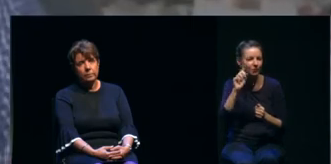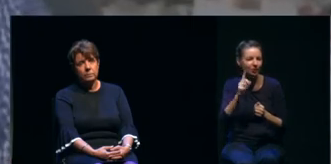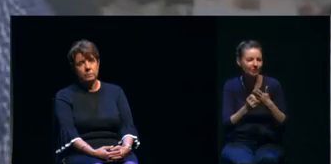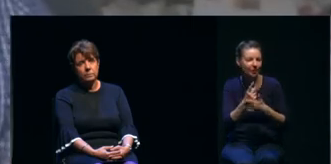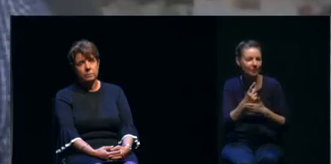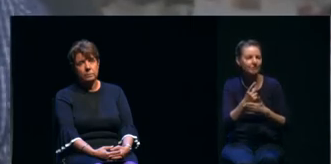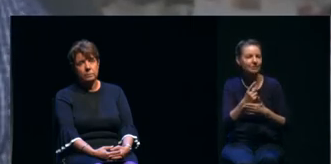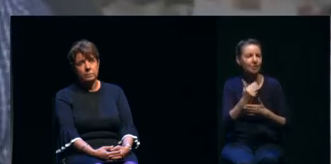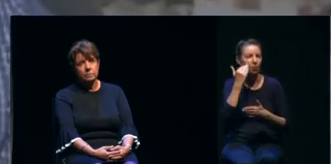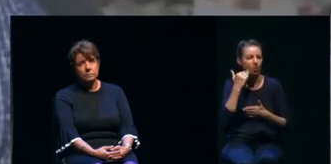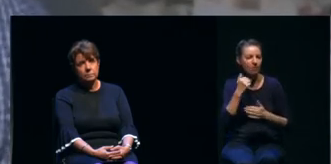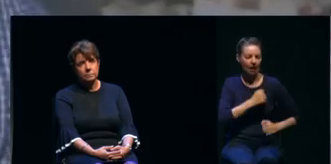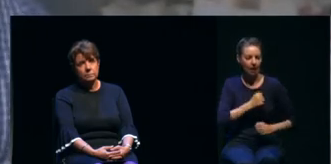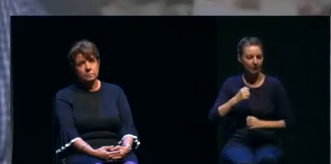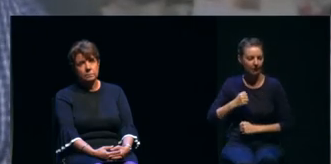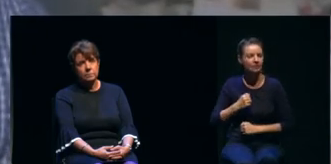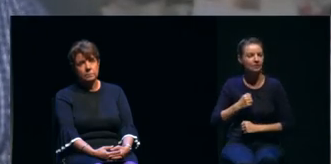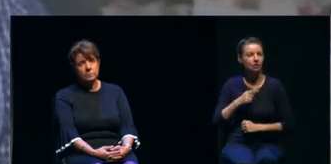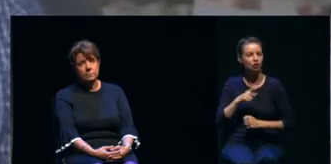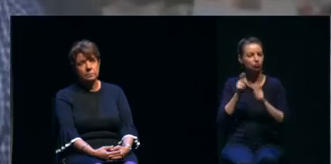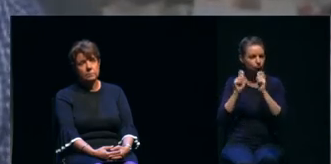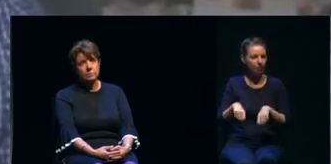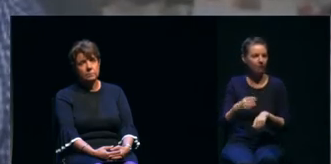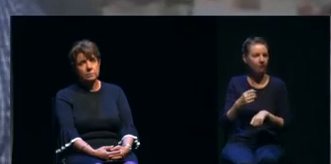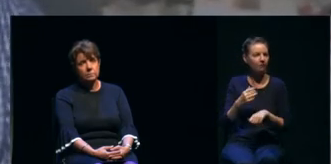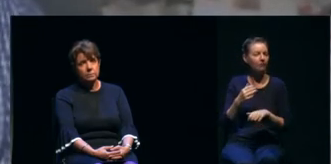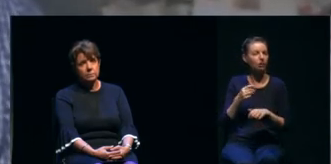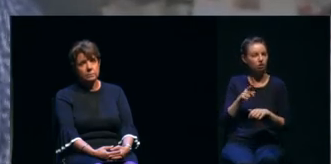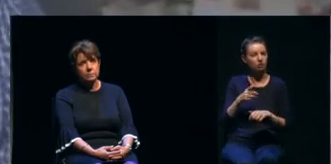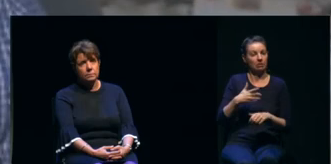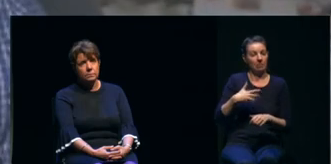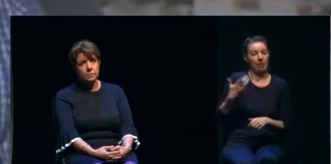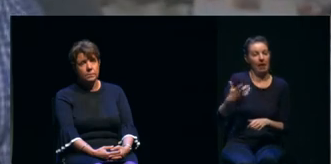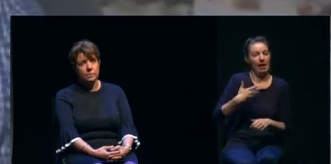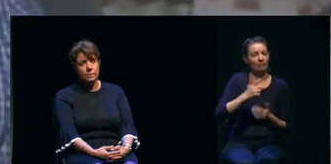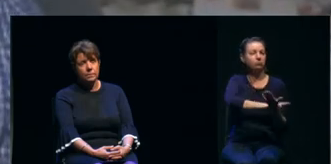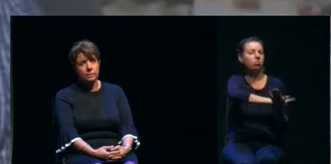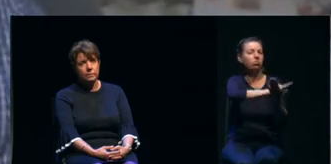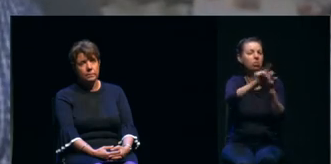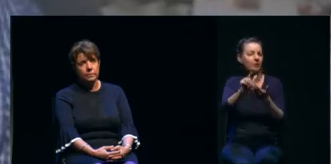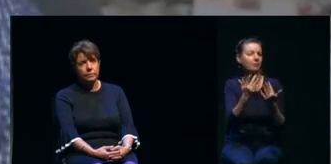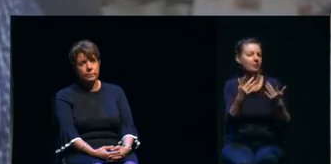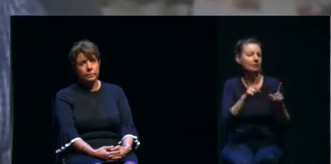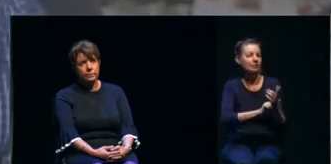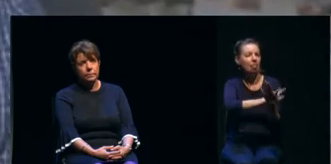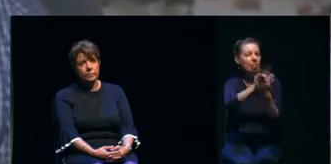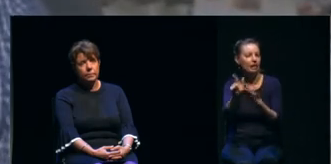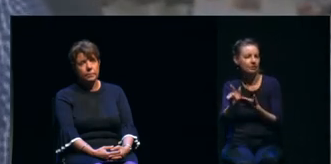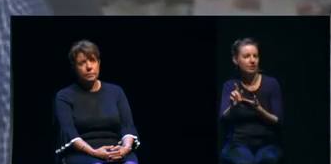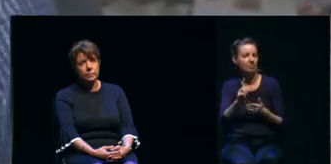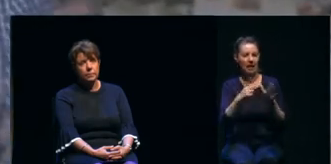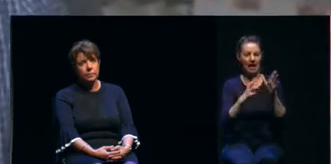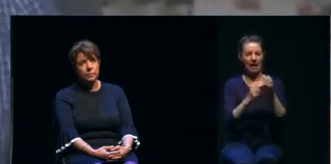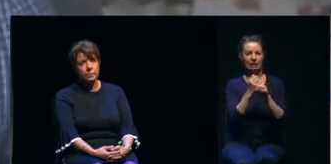She was an army cadet and she was raped. And she finally made a complaint about it years later. And the General Angus Campbell made this comment that,